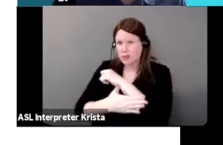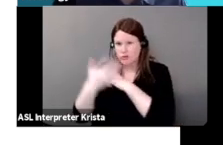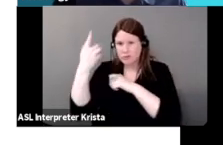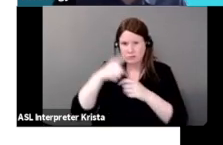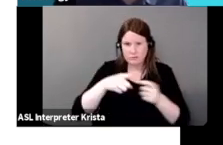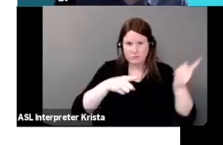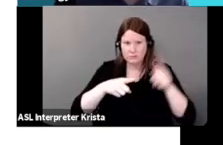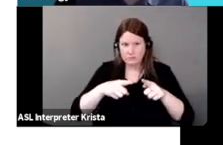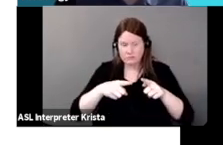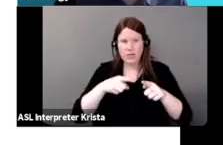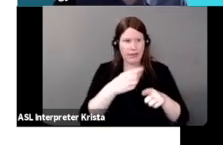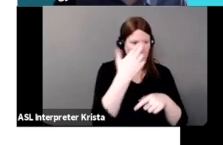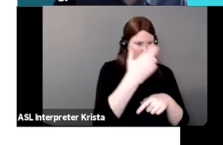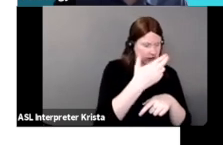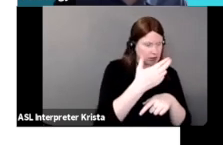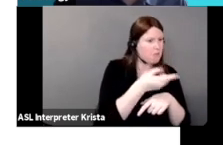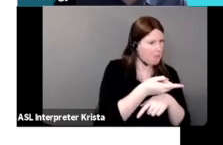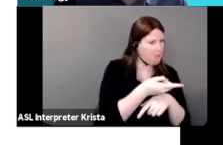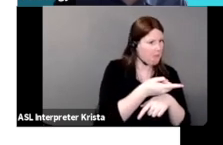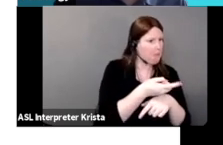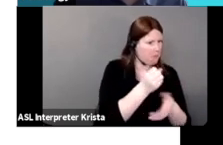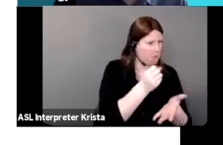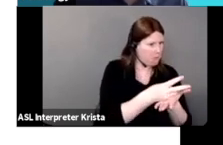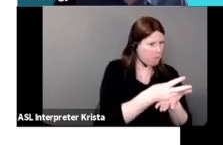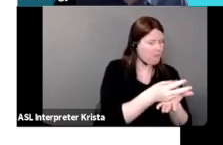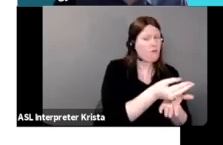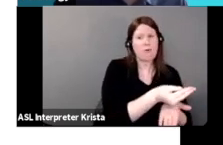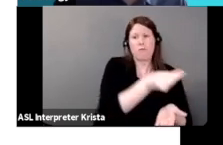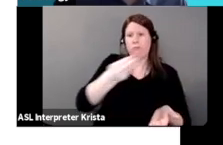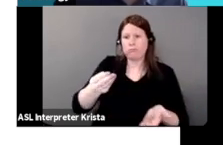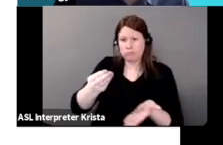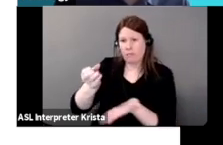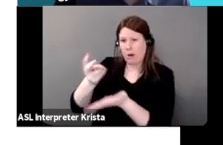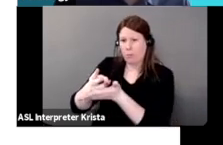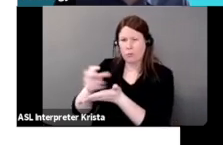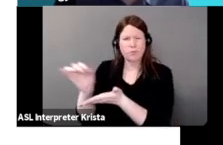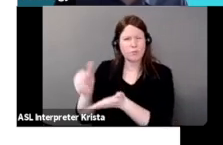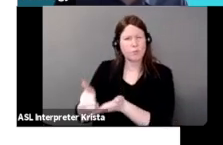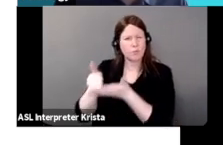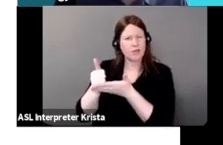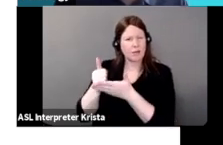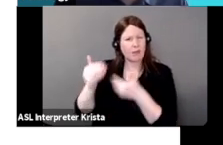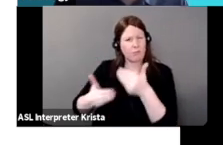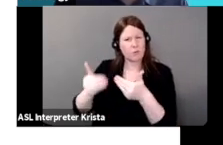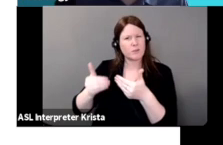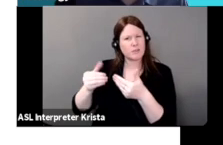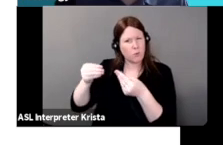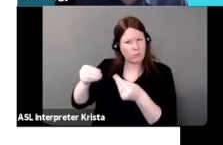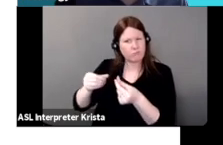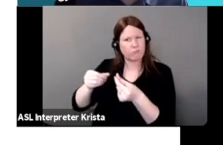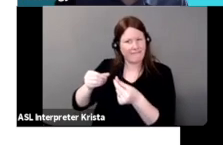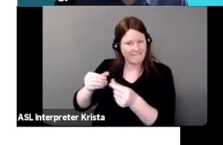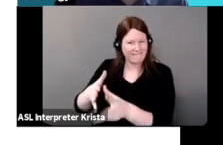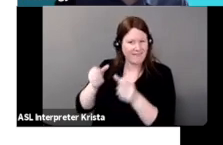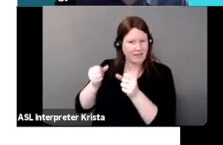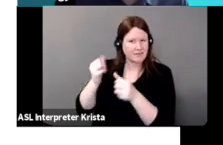one jurisdiction to another jurisdiction to help speed up filings and to help speed up